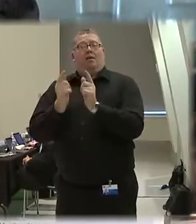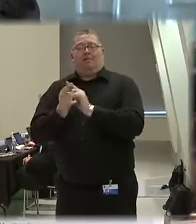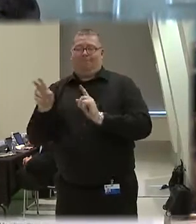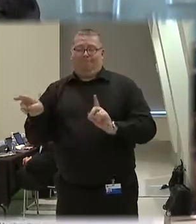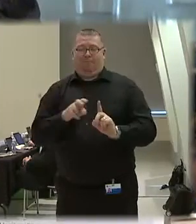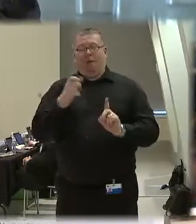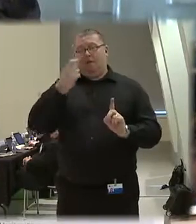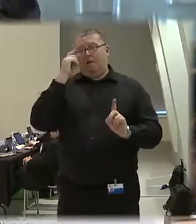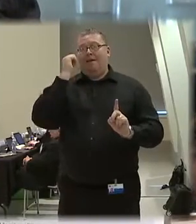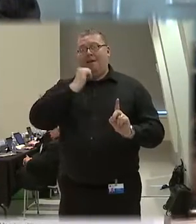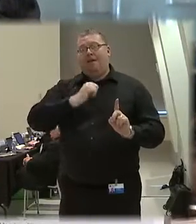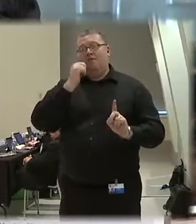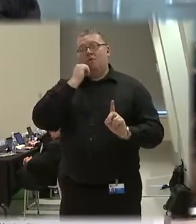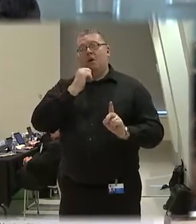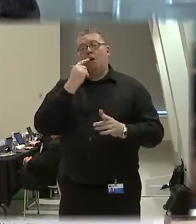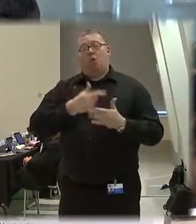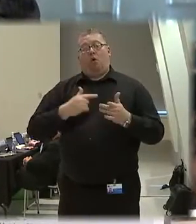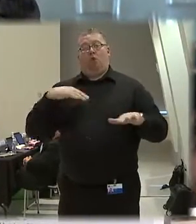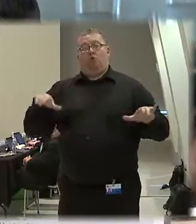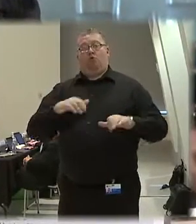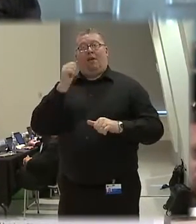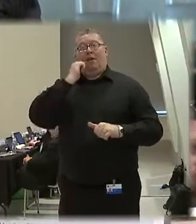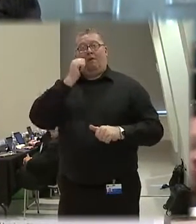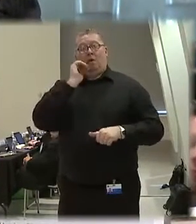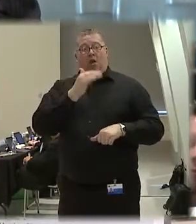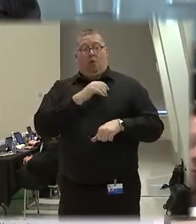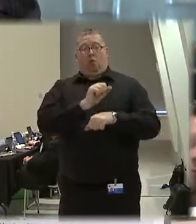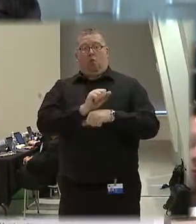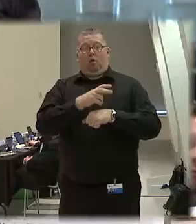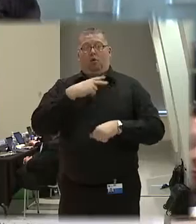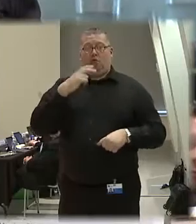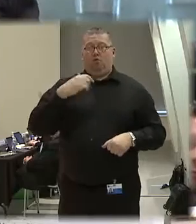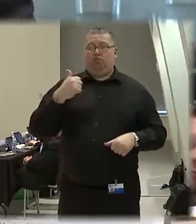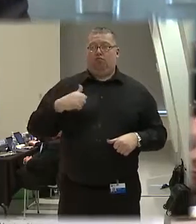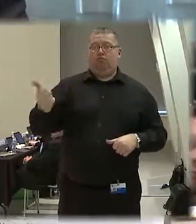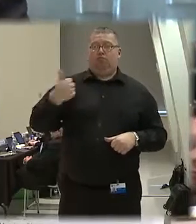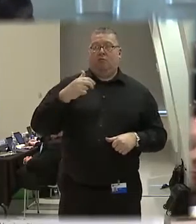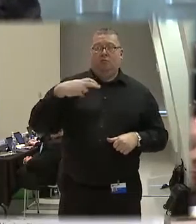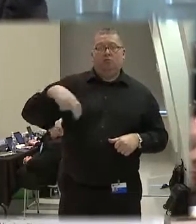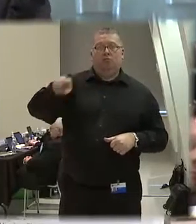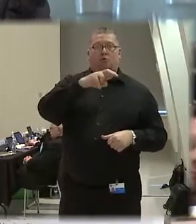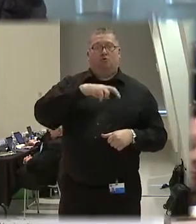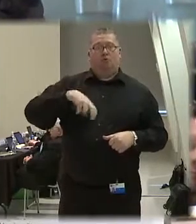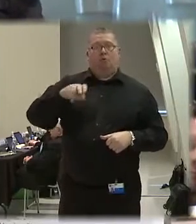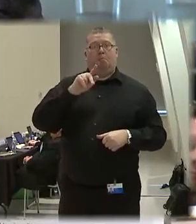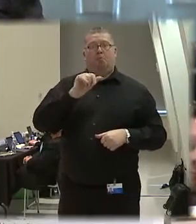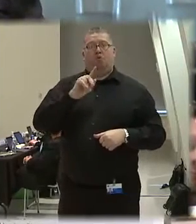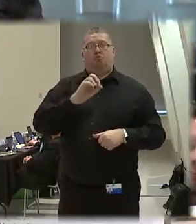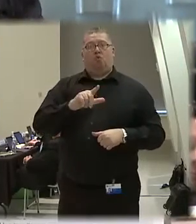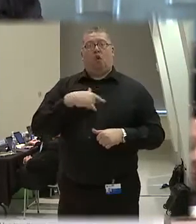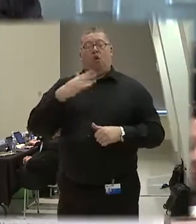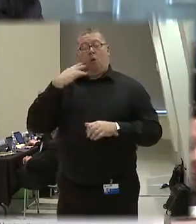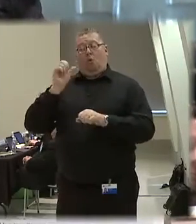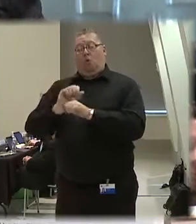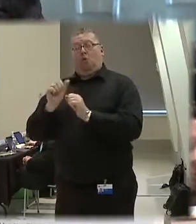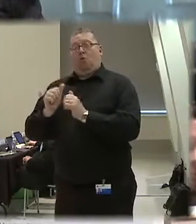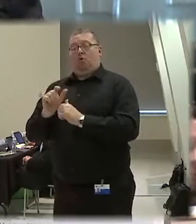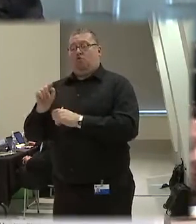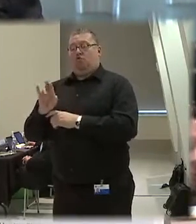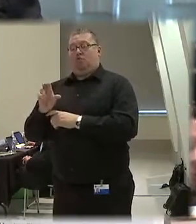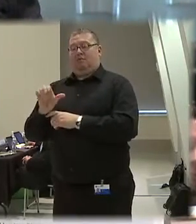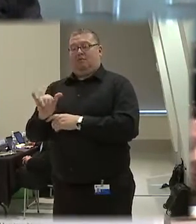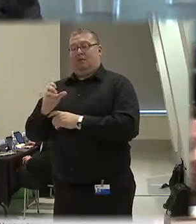we do on an everyday basis on patrol. And we developed, with the help of Tracy Mears and Tom Tyler,